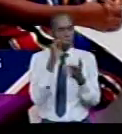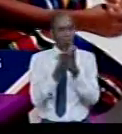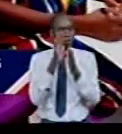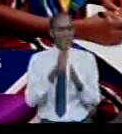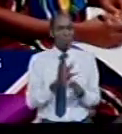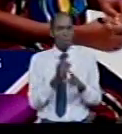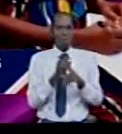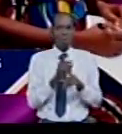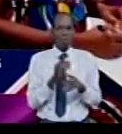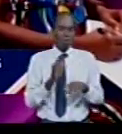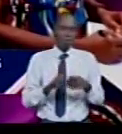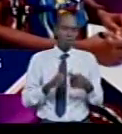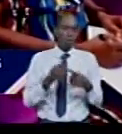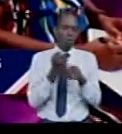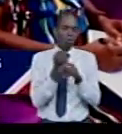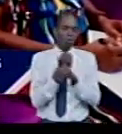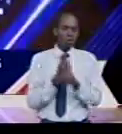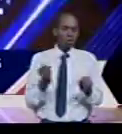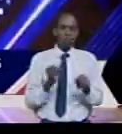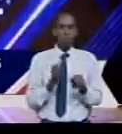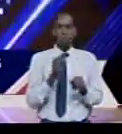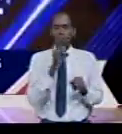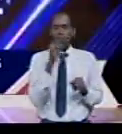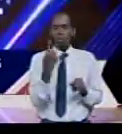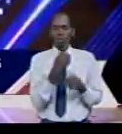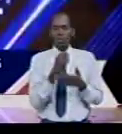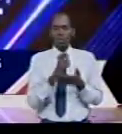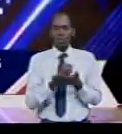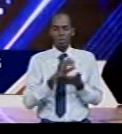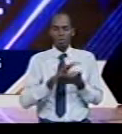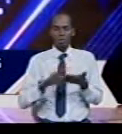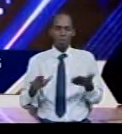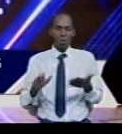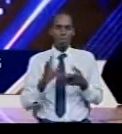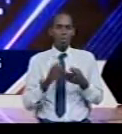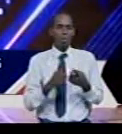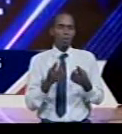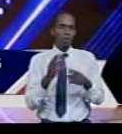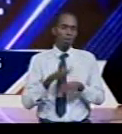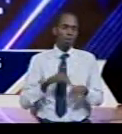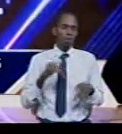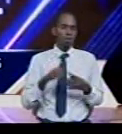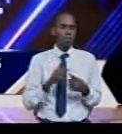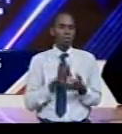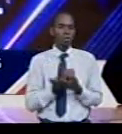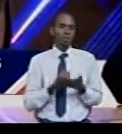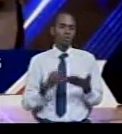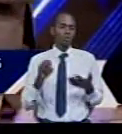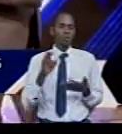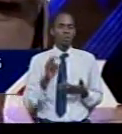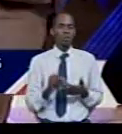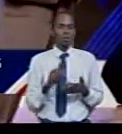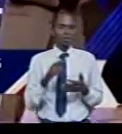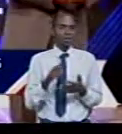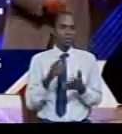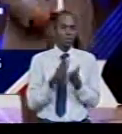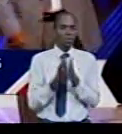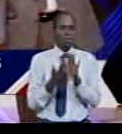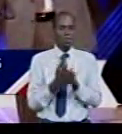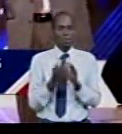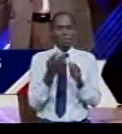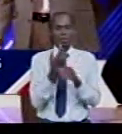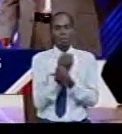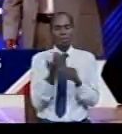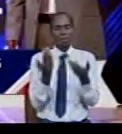salvation, not only sanctified, called to sanctification, he became a servant of